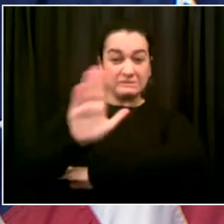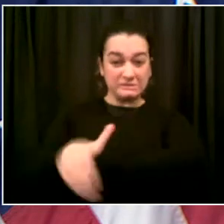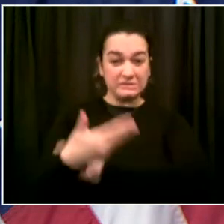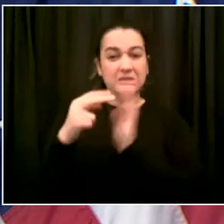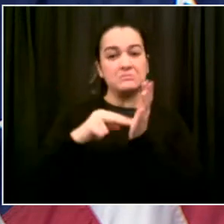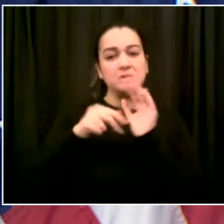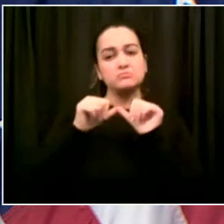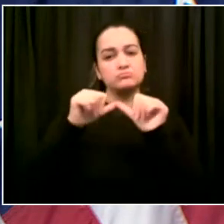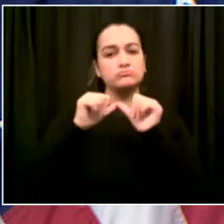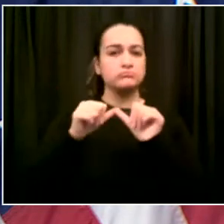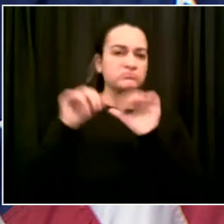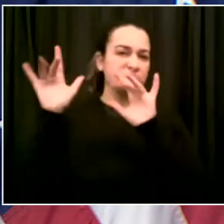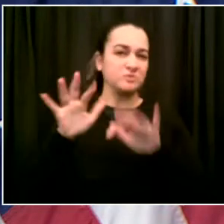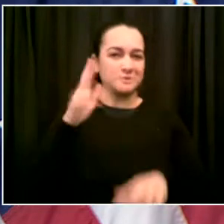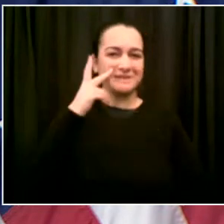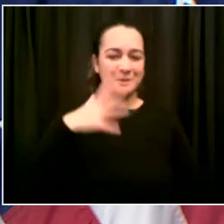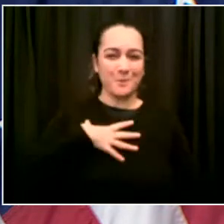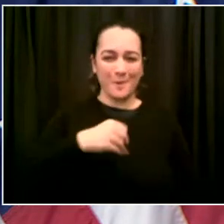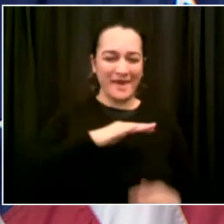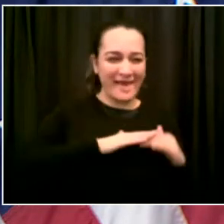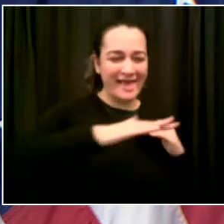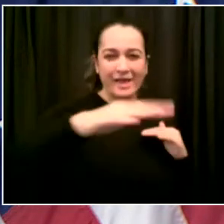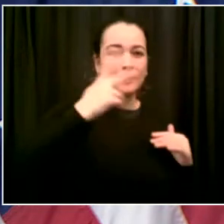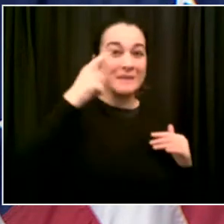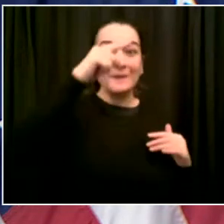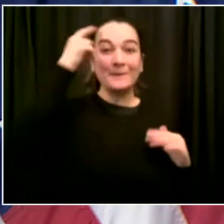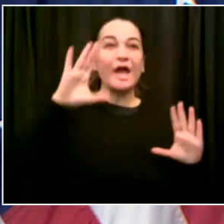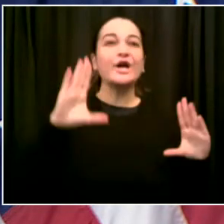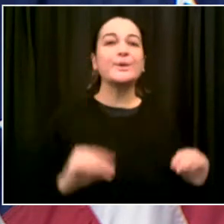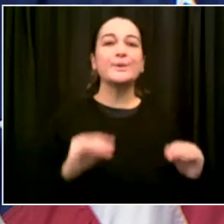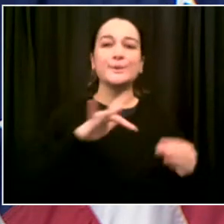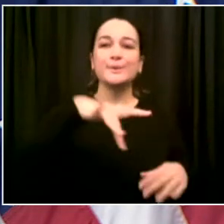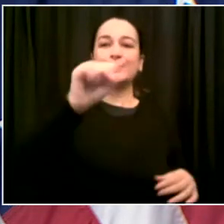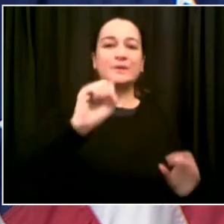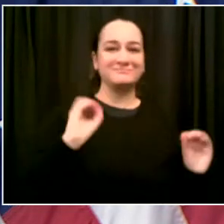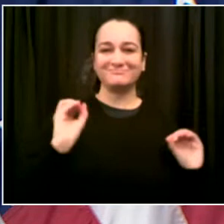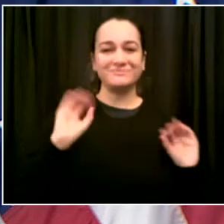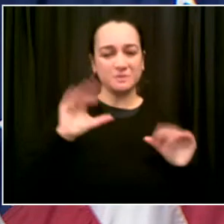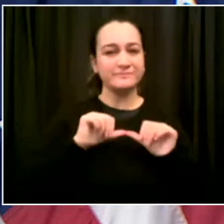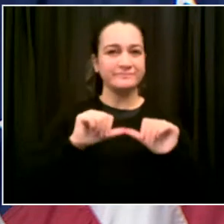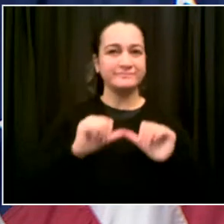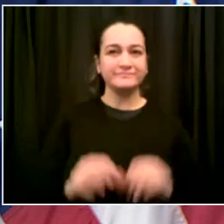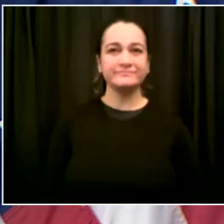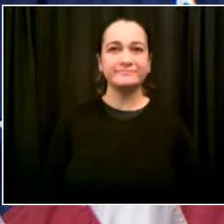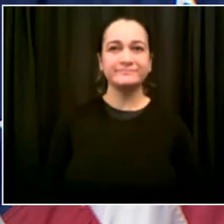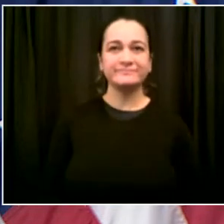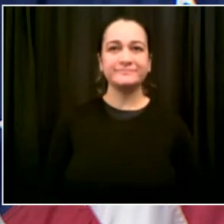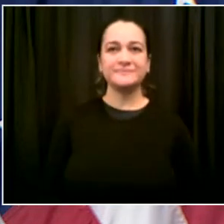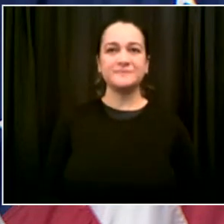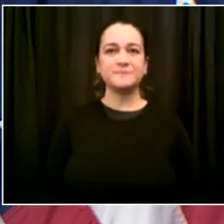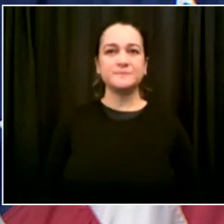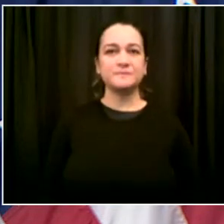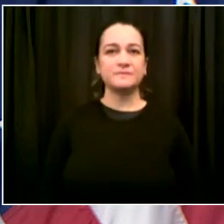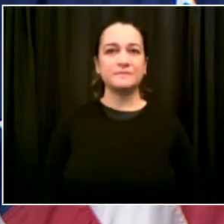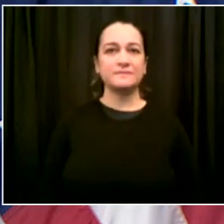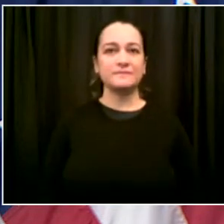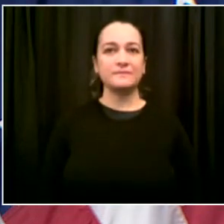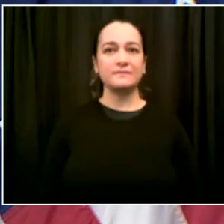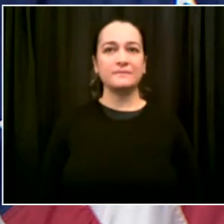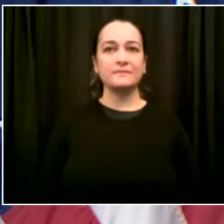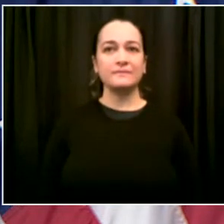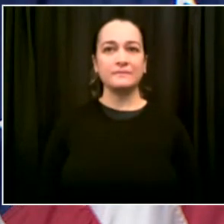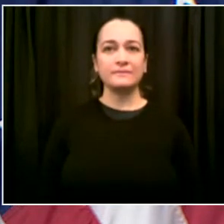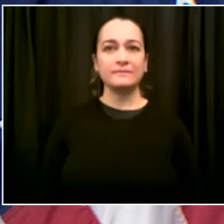ask all residents, once we get out of the active snowfall, to think about that while they're out there shoveling. I want them to take extra